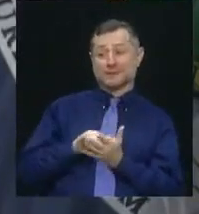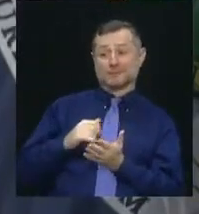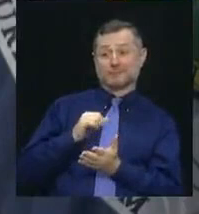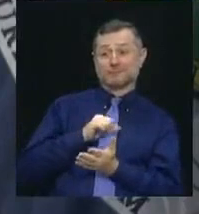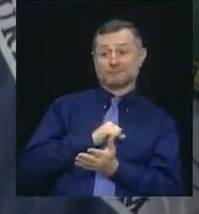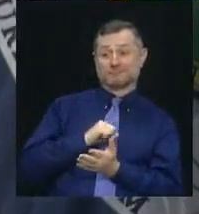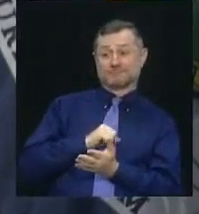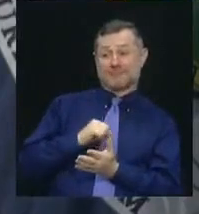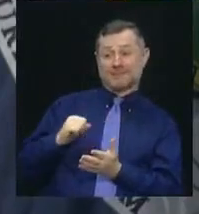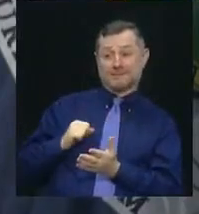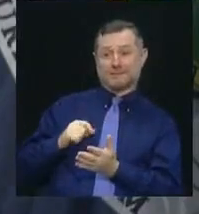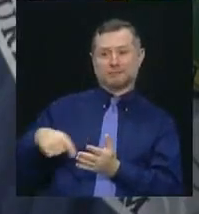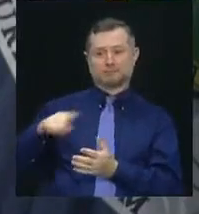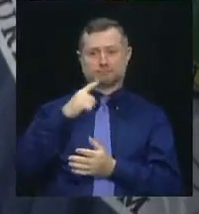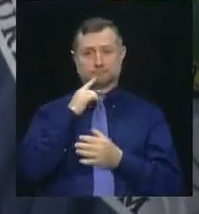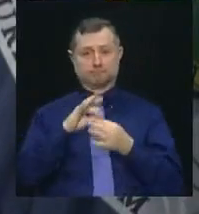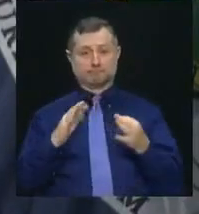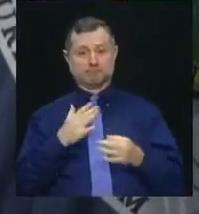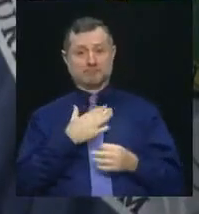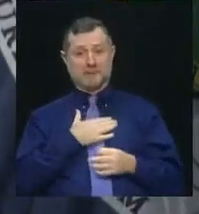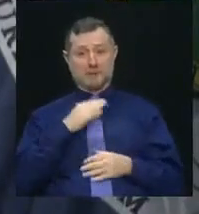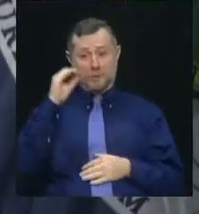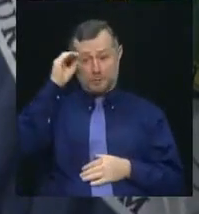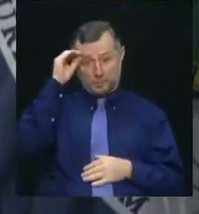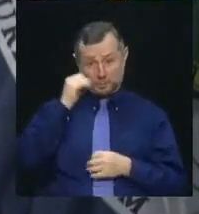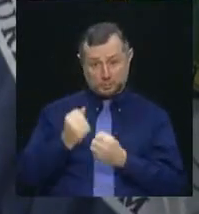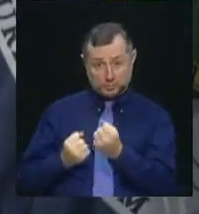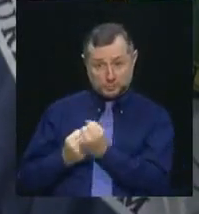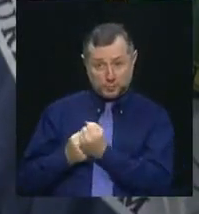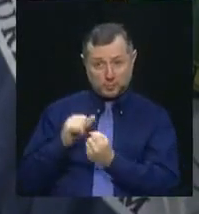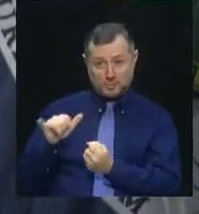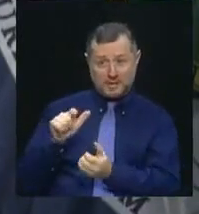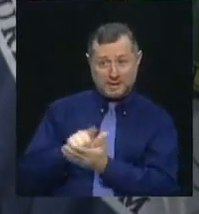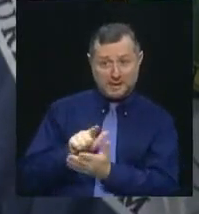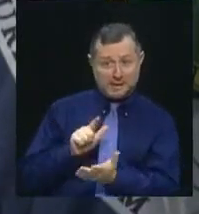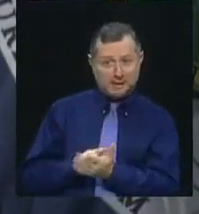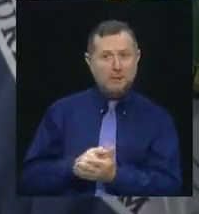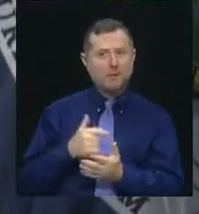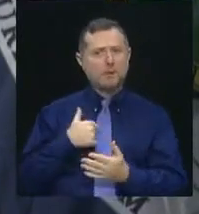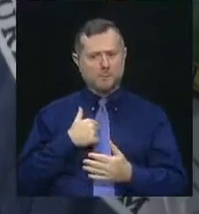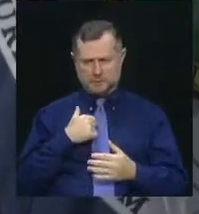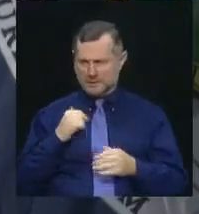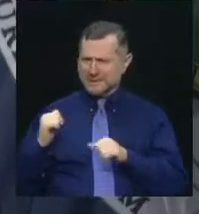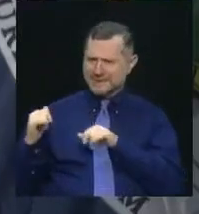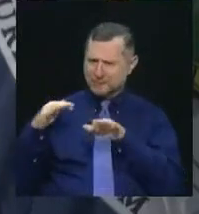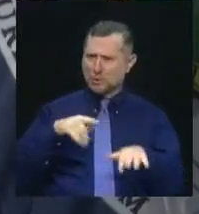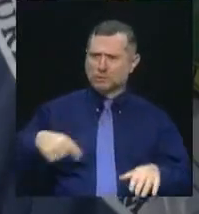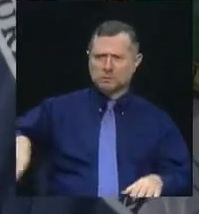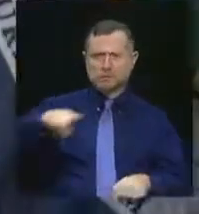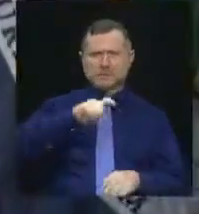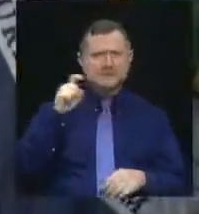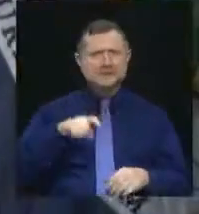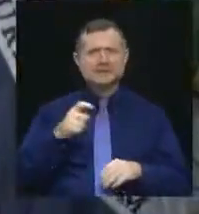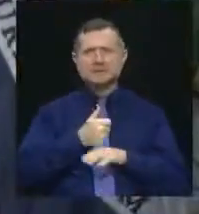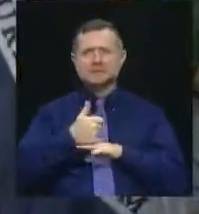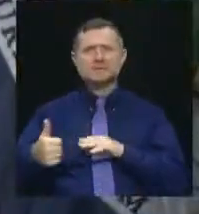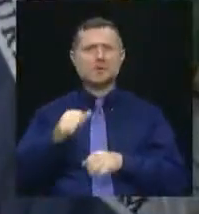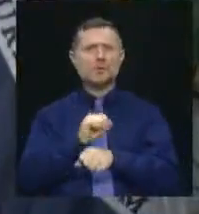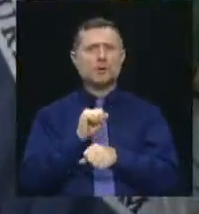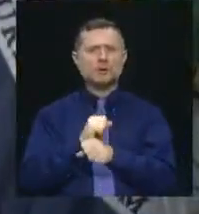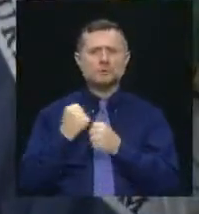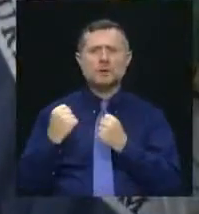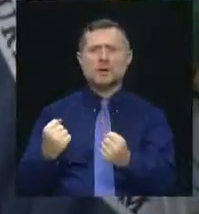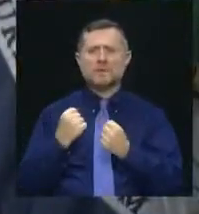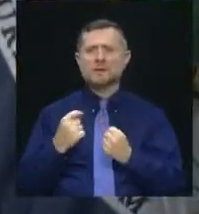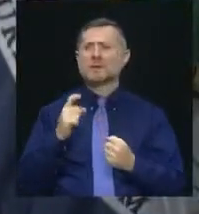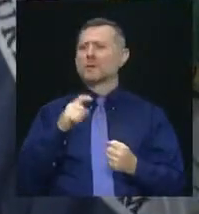the position I had taken in support of that law, that our immigrants need that. They need to be able to get to their jobs, and parents need to take their kids to doctor's